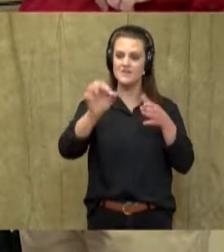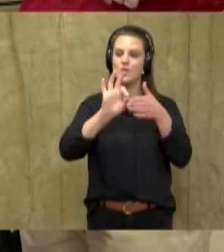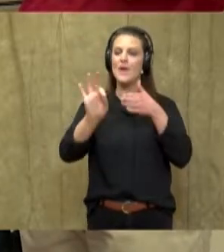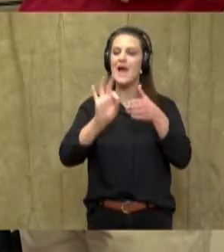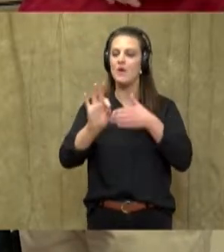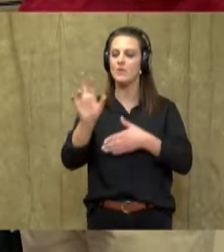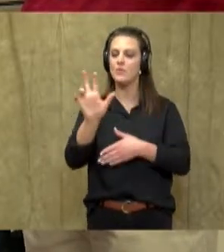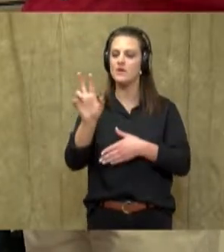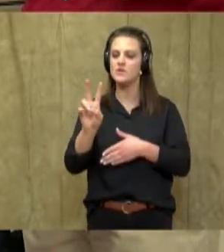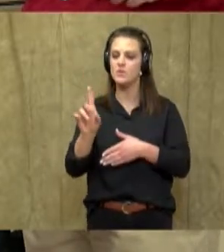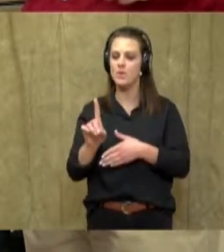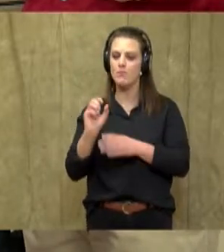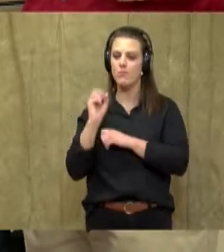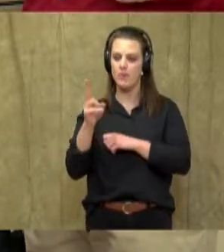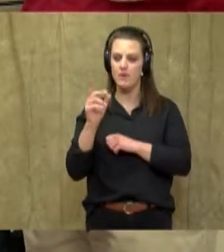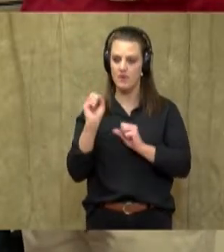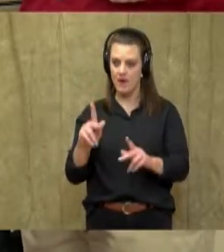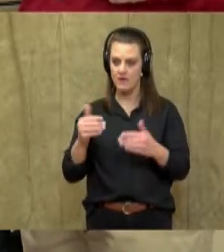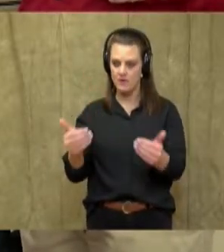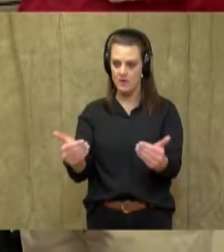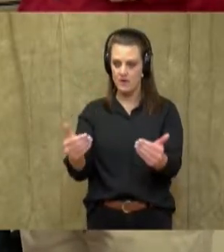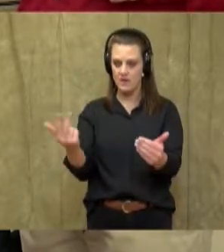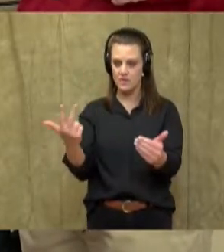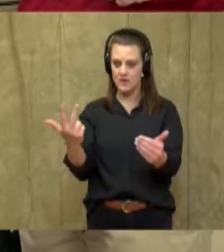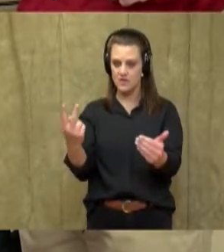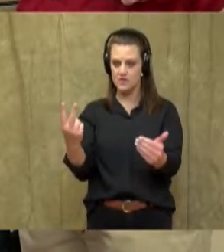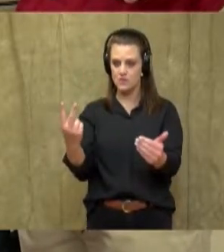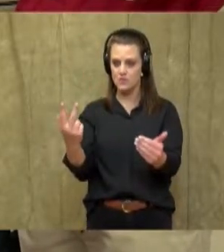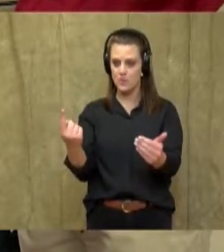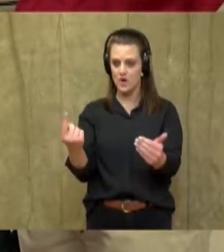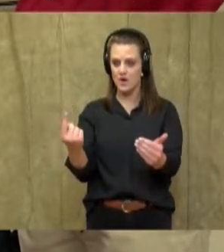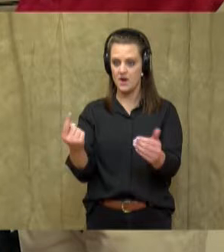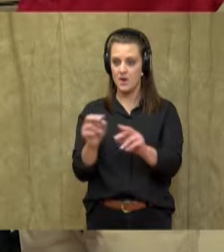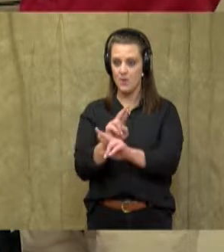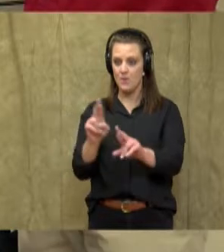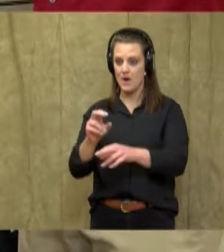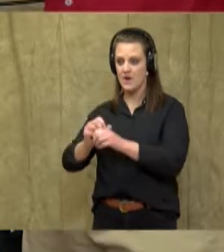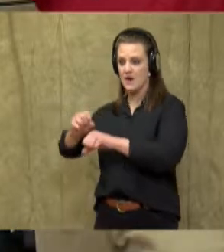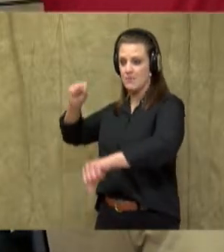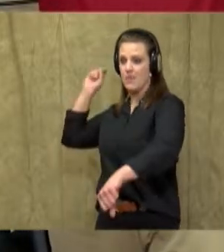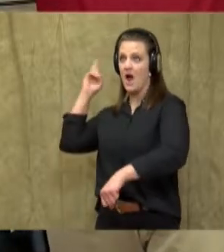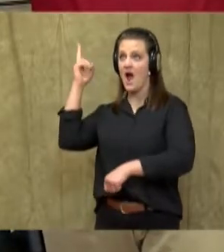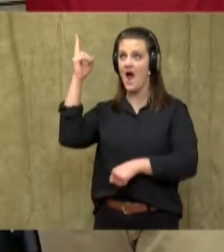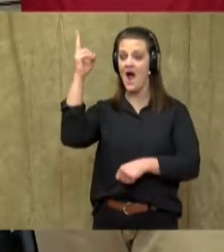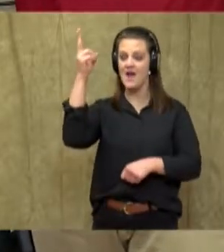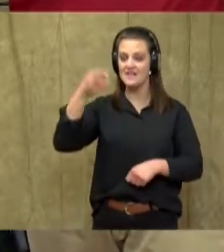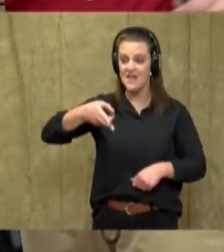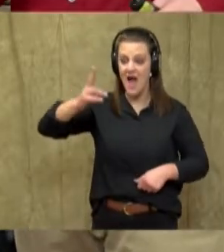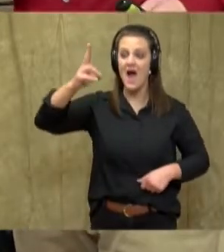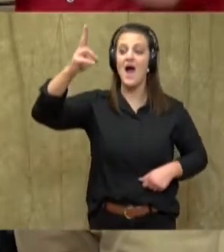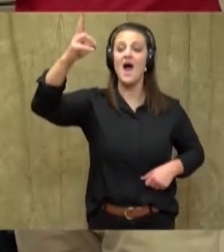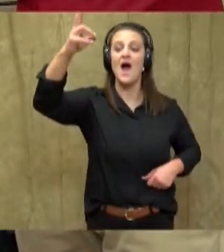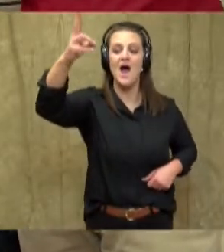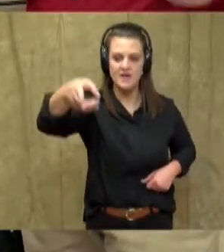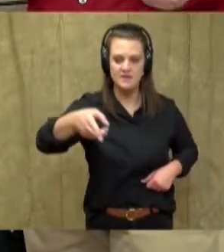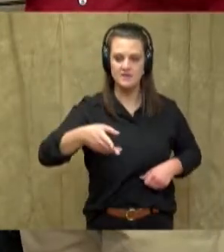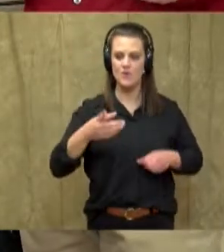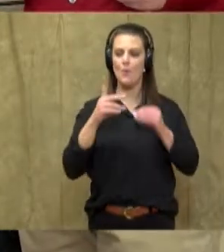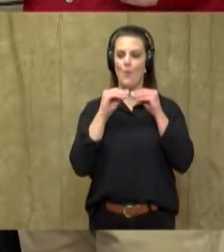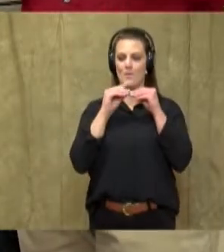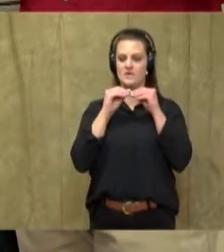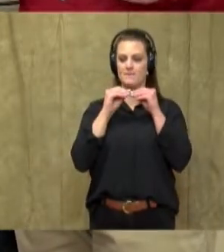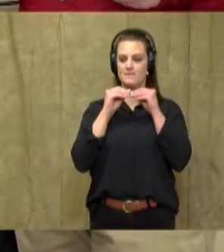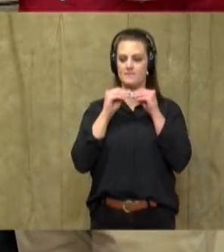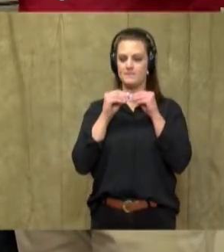from 3 and throw our pretend baseball. 3, 2, 1, high! Do that one more time